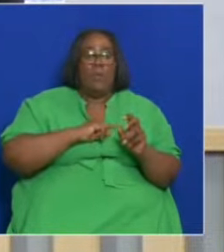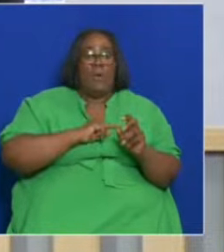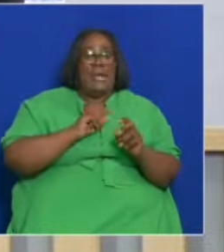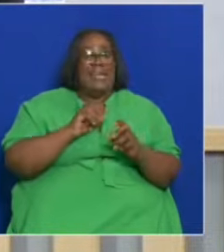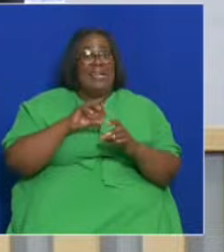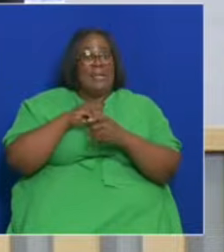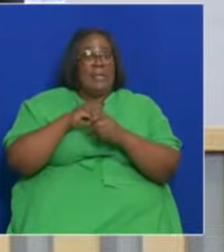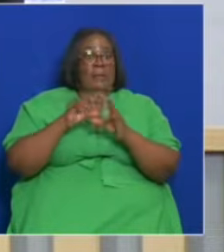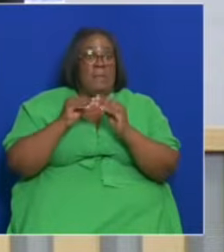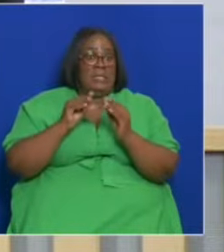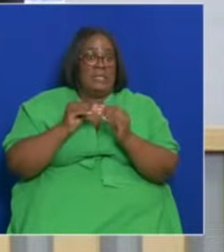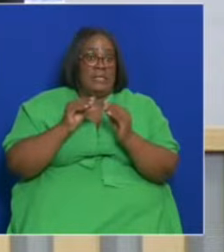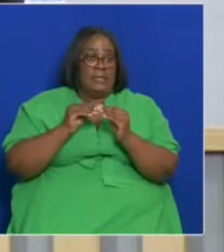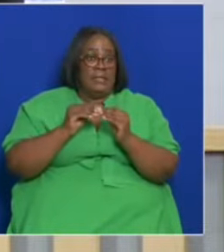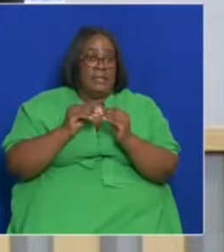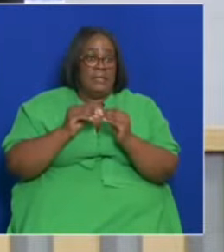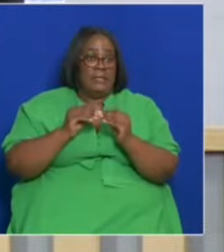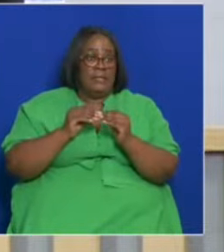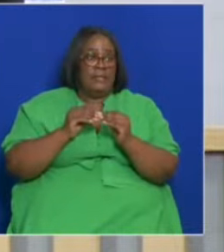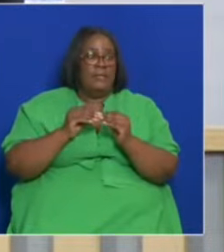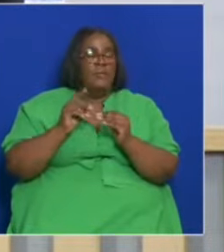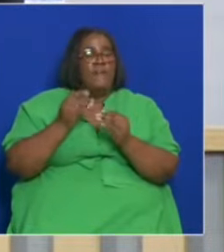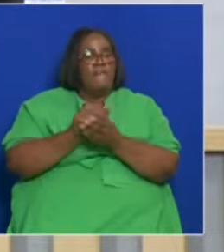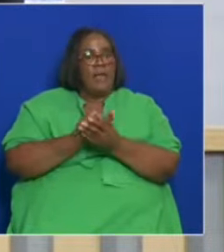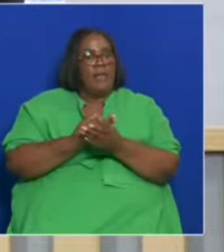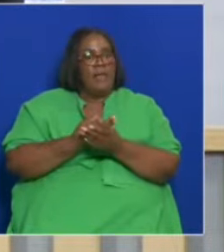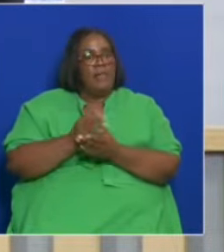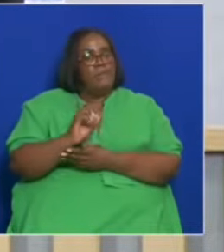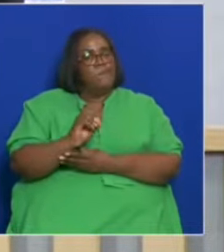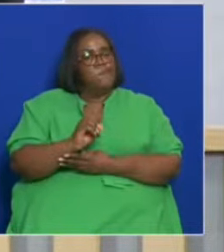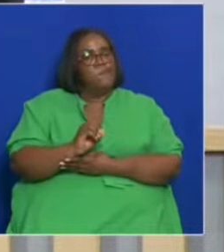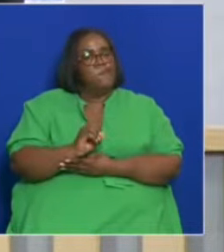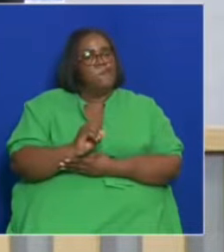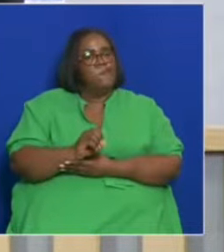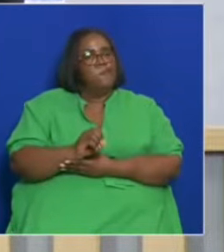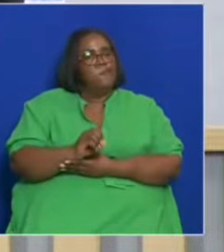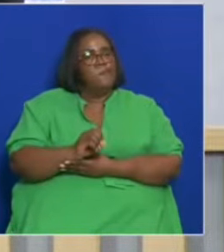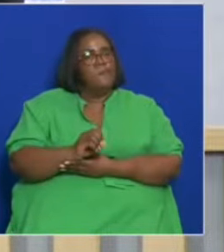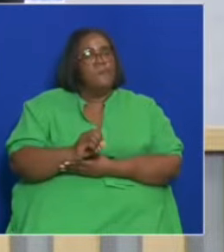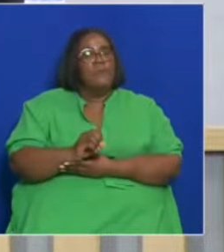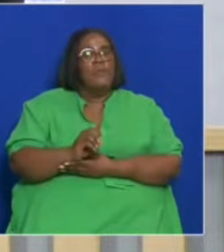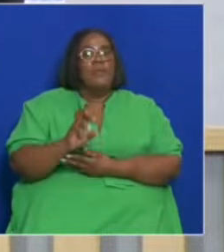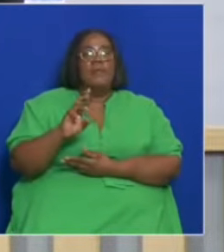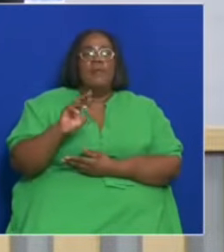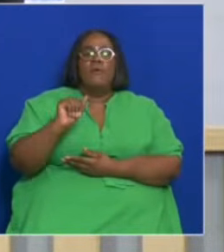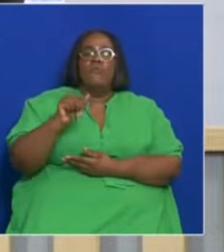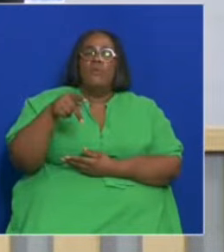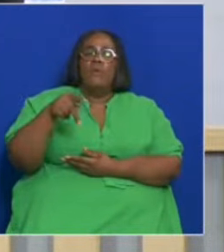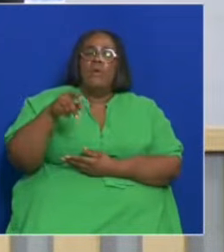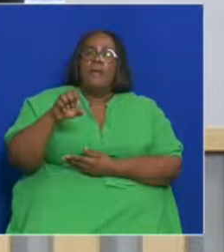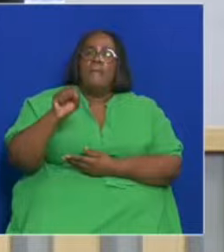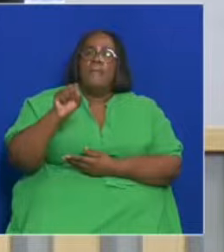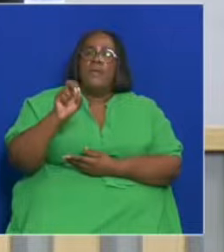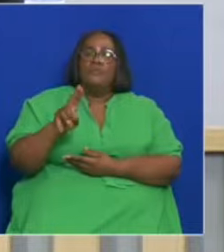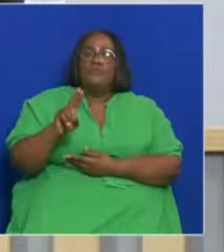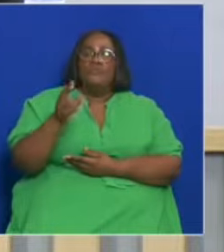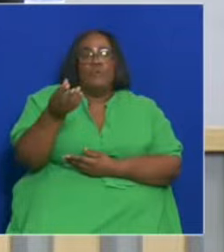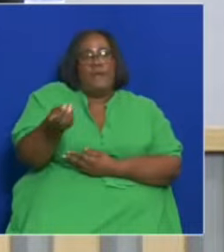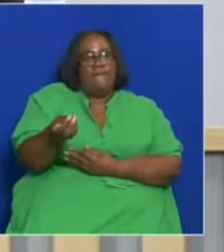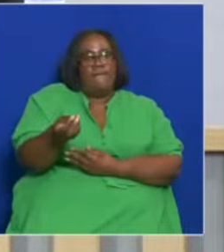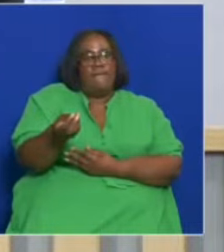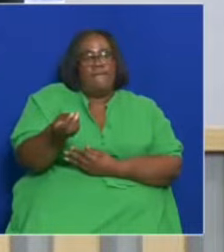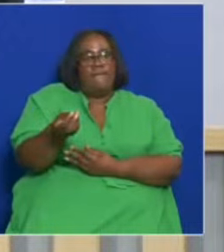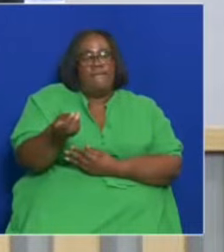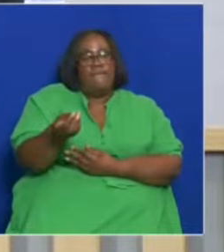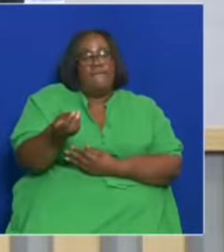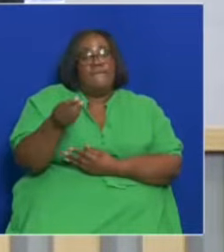there was a file that Rapeso had, and then in that file,